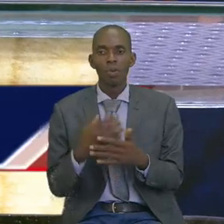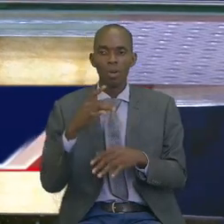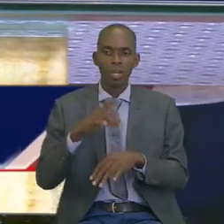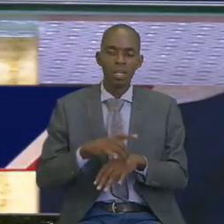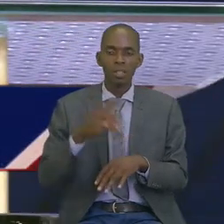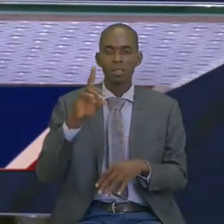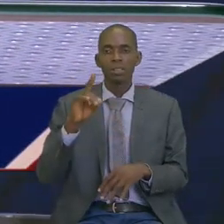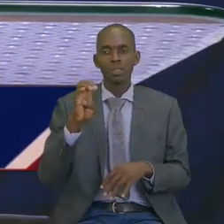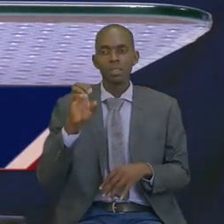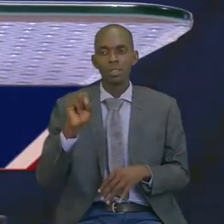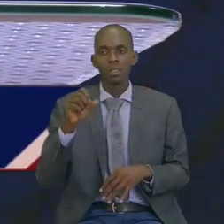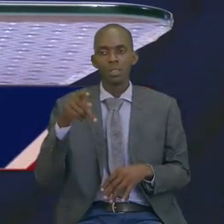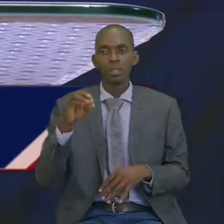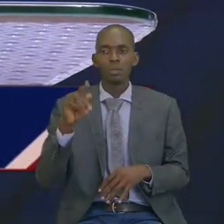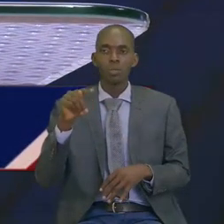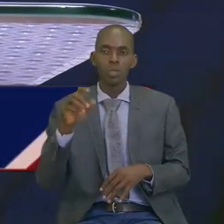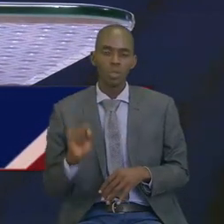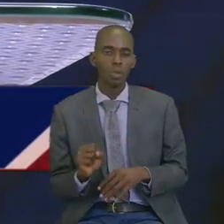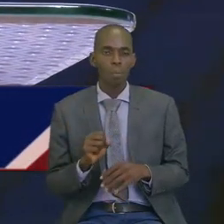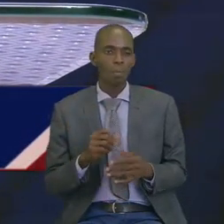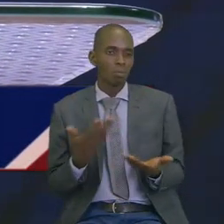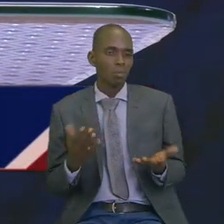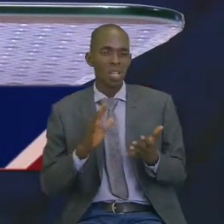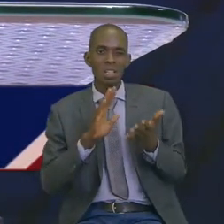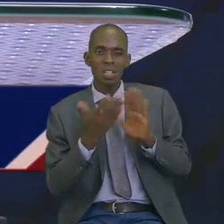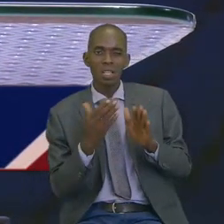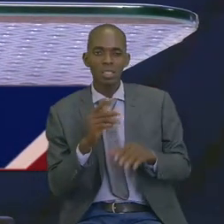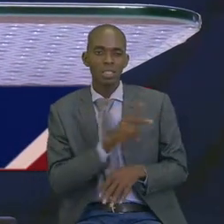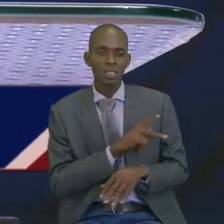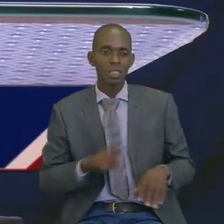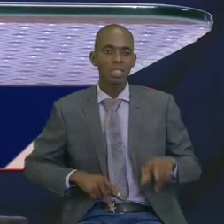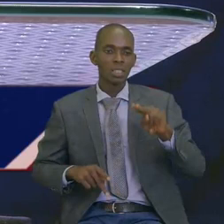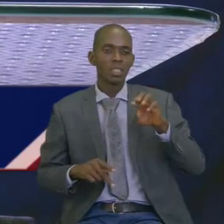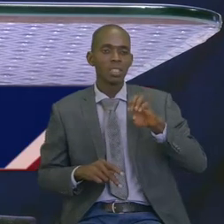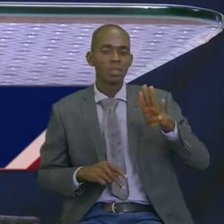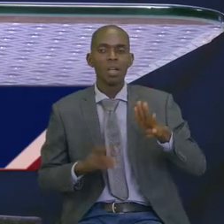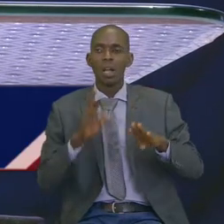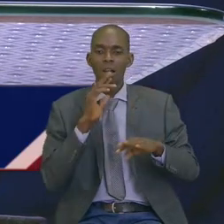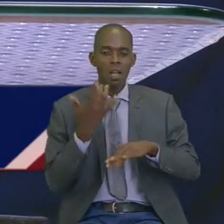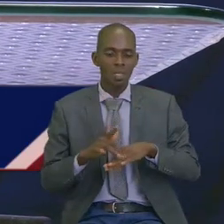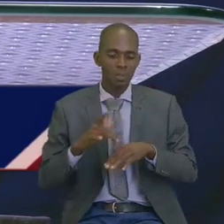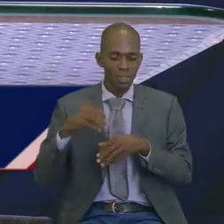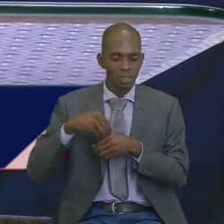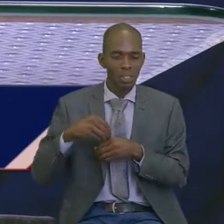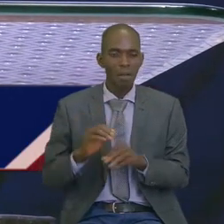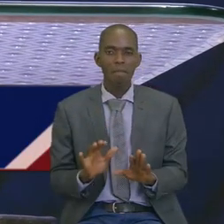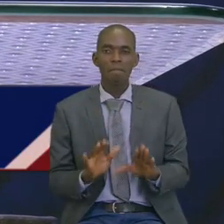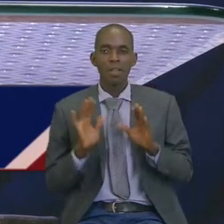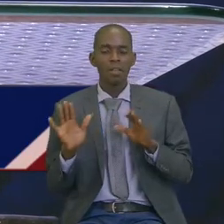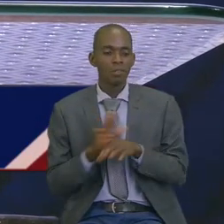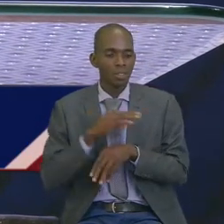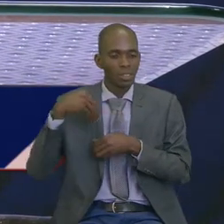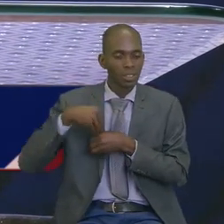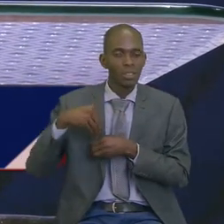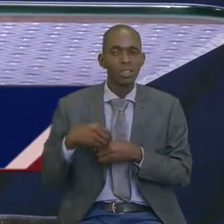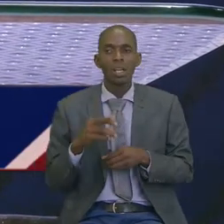those despots like Nebuchadnezzar, they are empty on the inside. They are fearful on the inside.